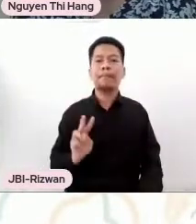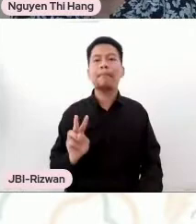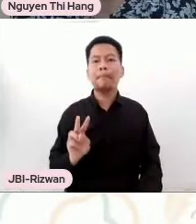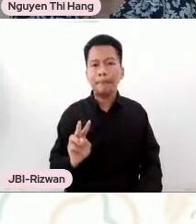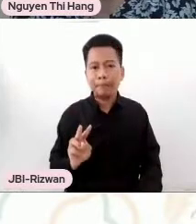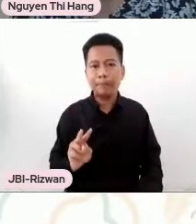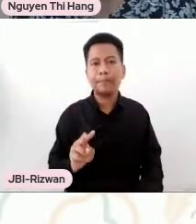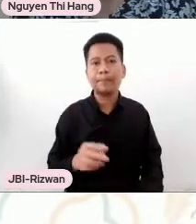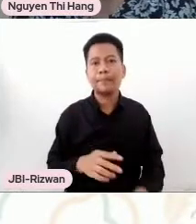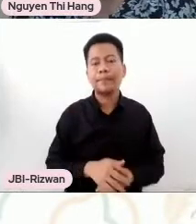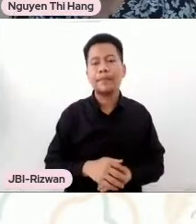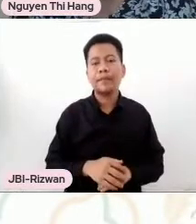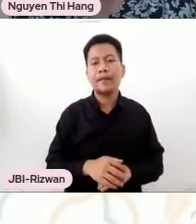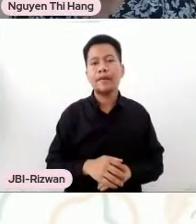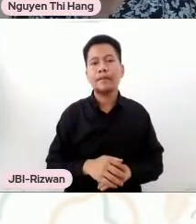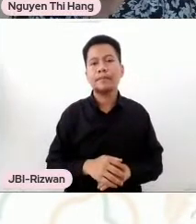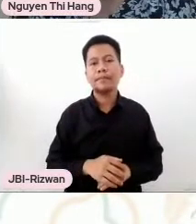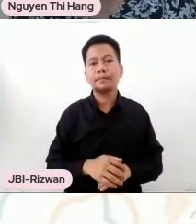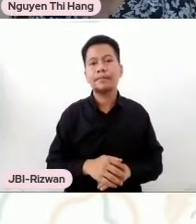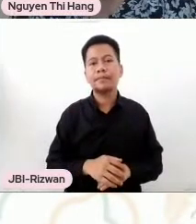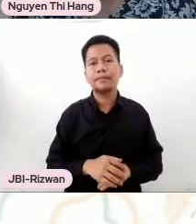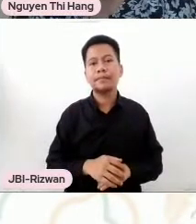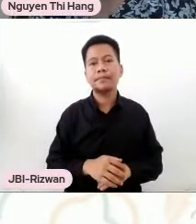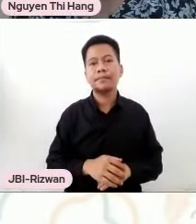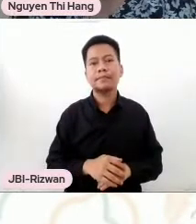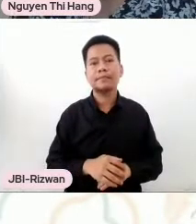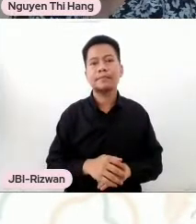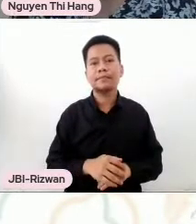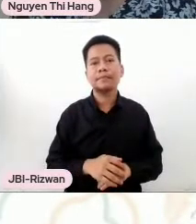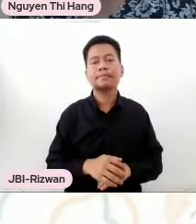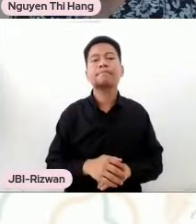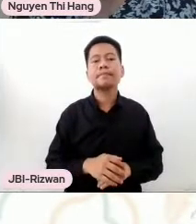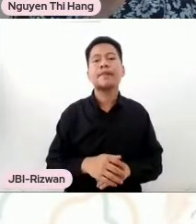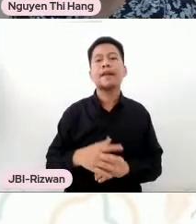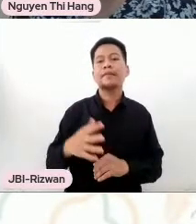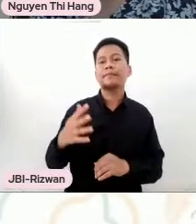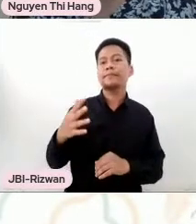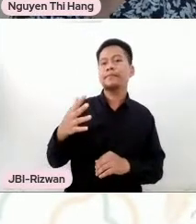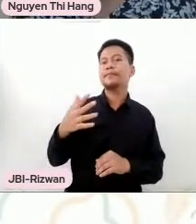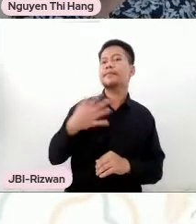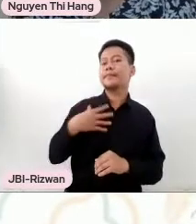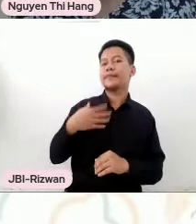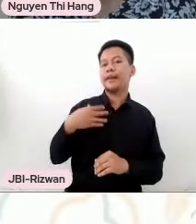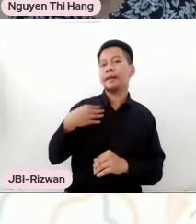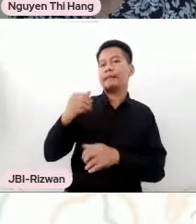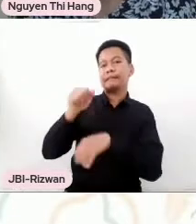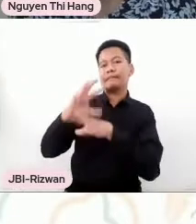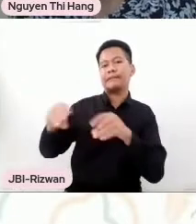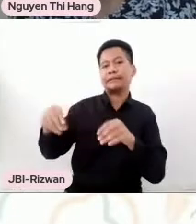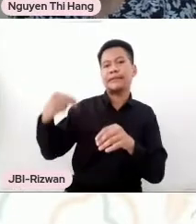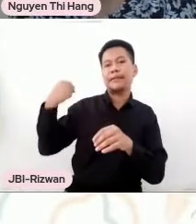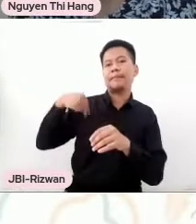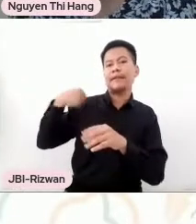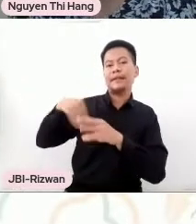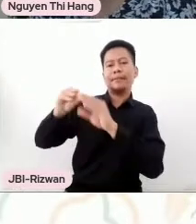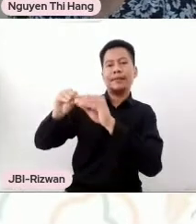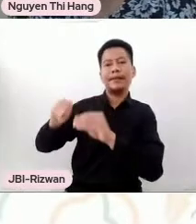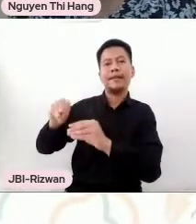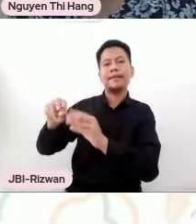Center for Ministry of Education in Vietnam. I